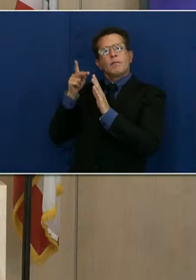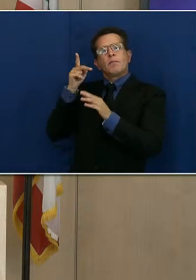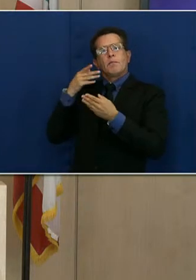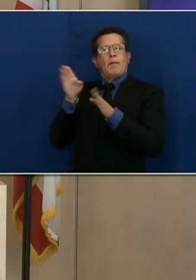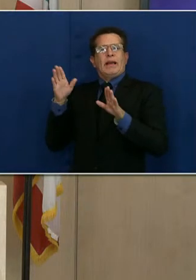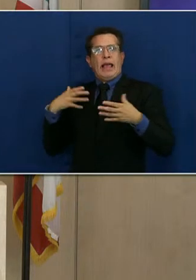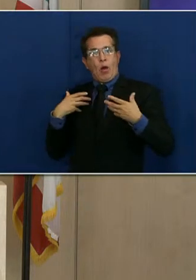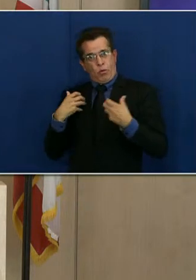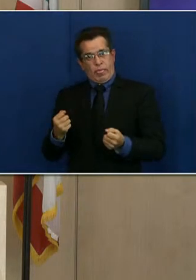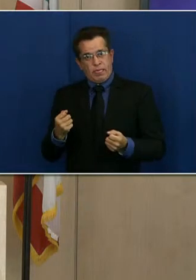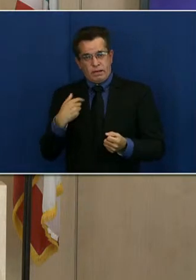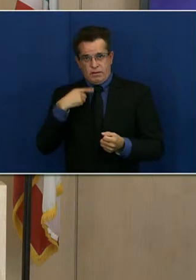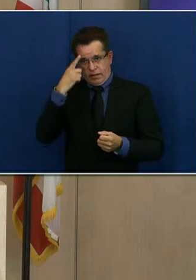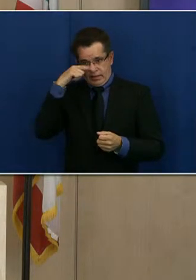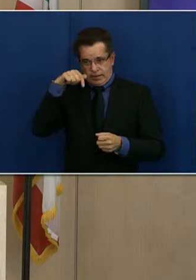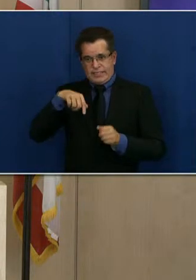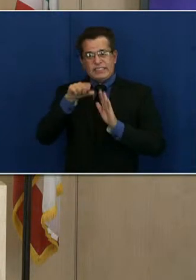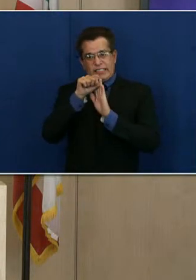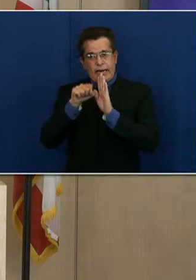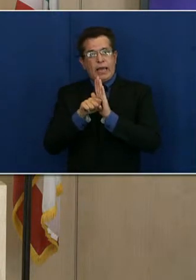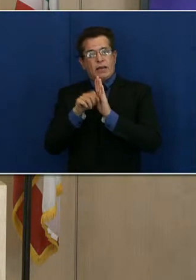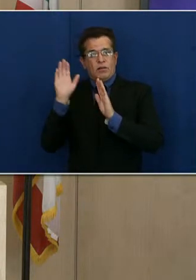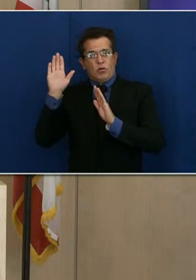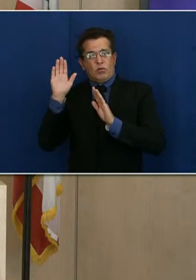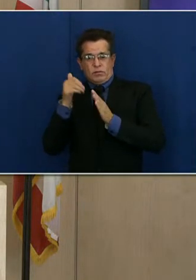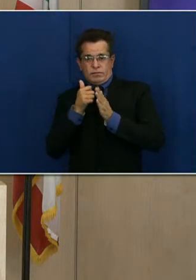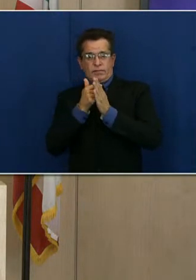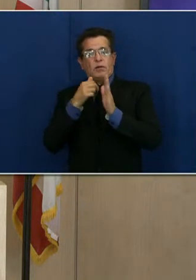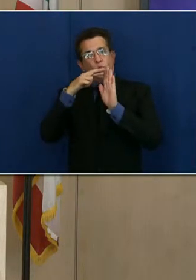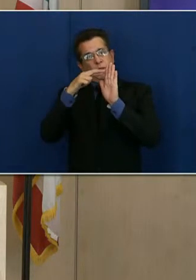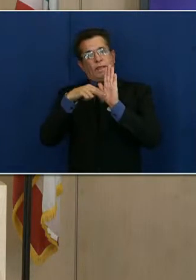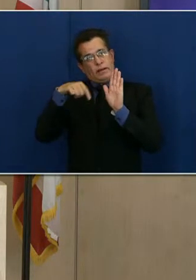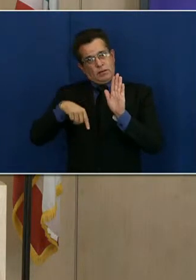the state guidelines are appropriate for our county?